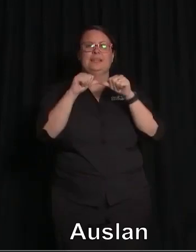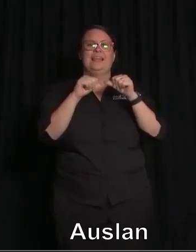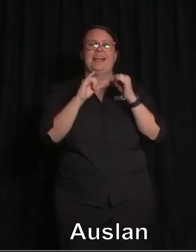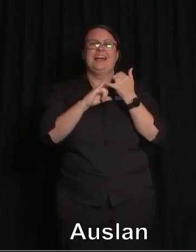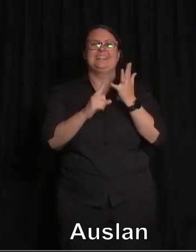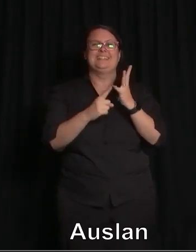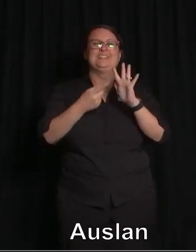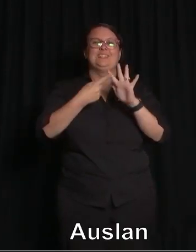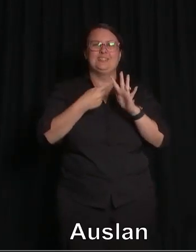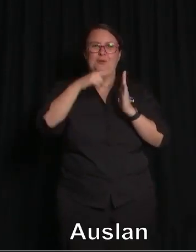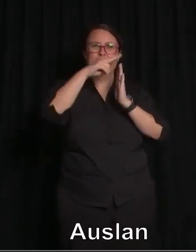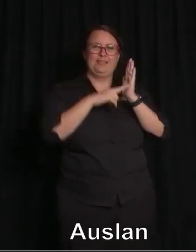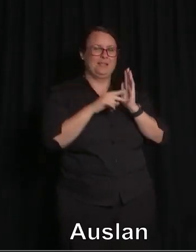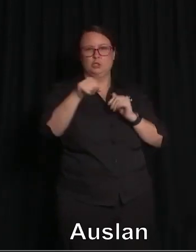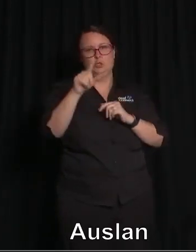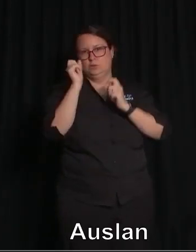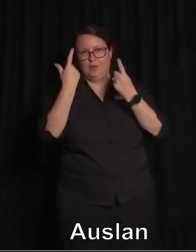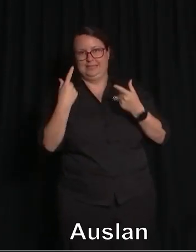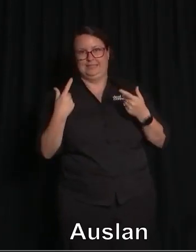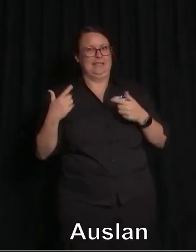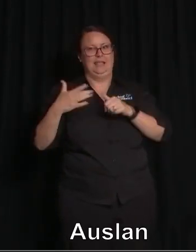can't read the plaque there. So.